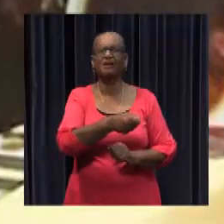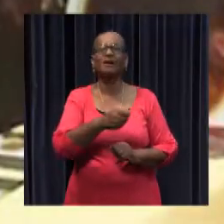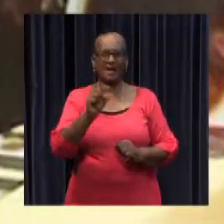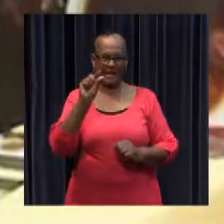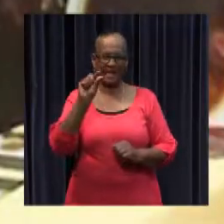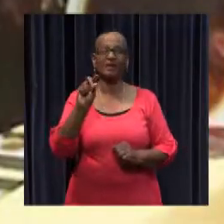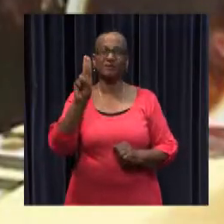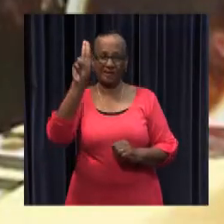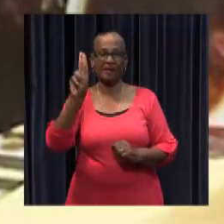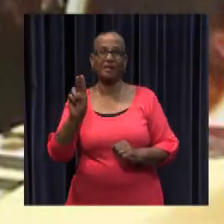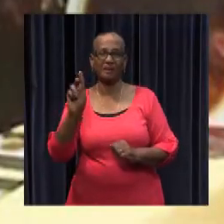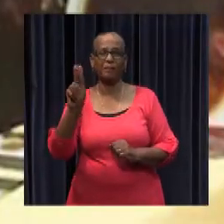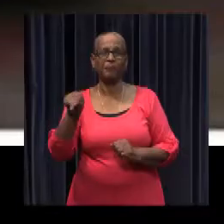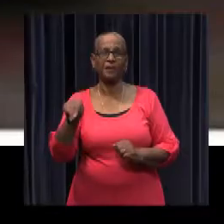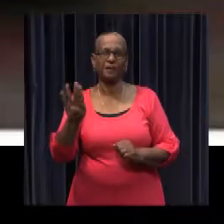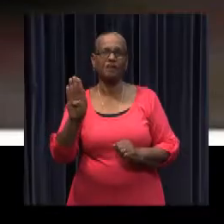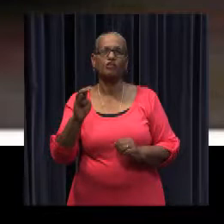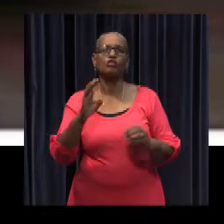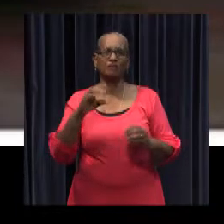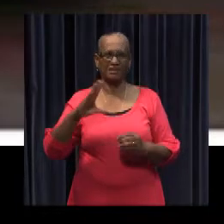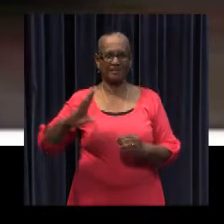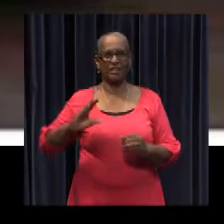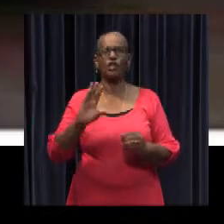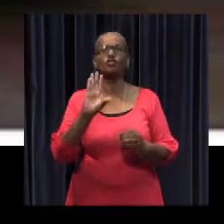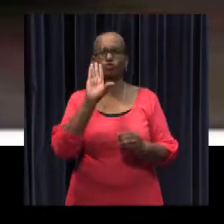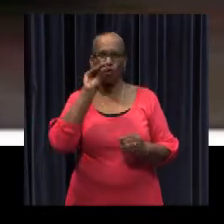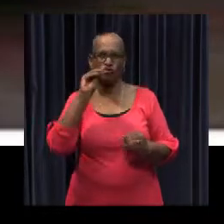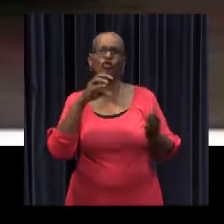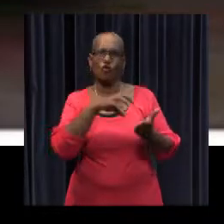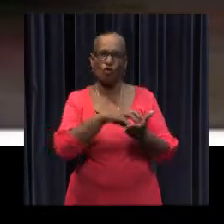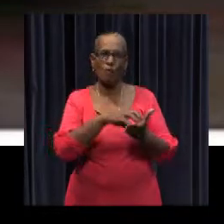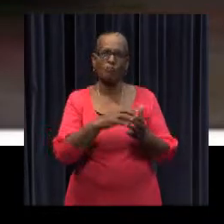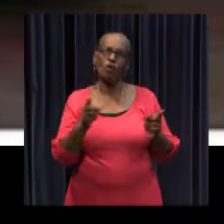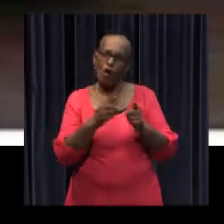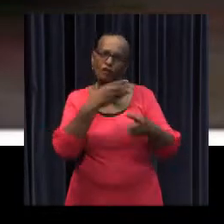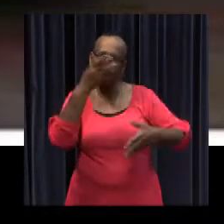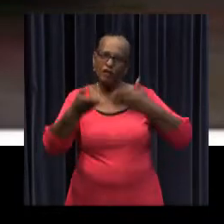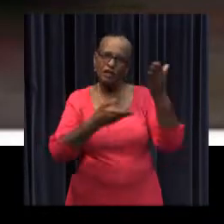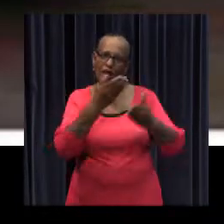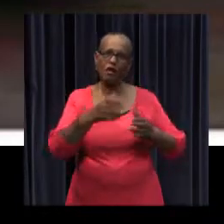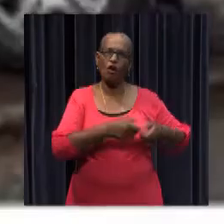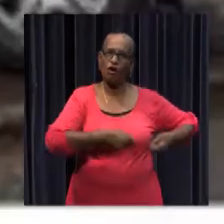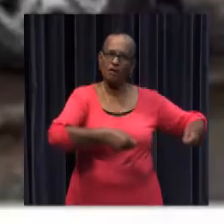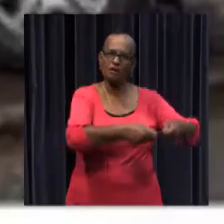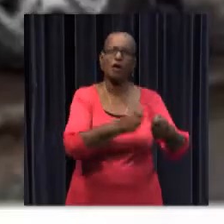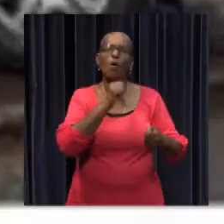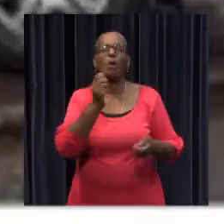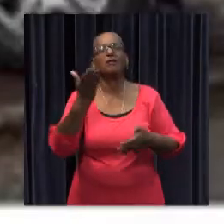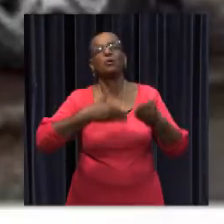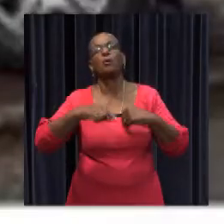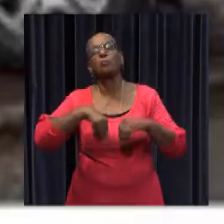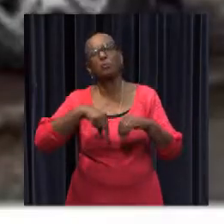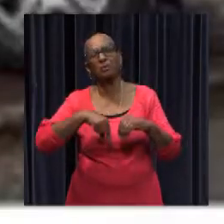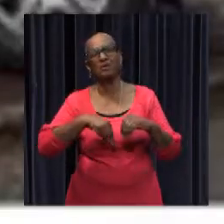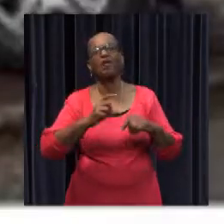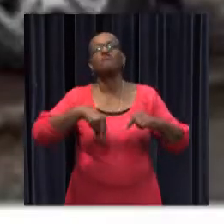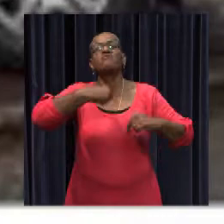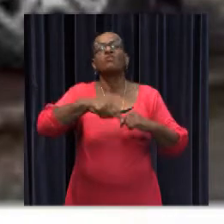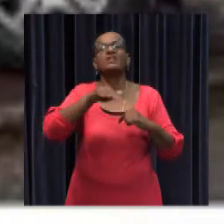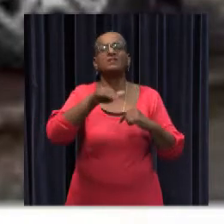barriers to get its product on the CARICOM market. Gerard van den Berg, director of Dachshund